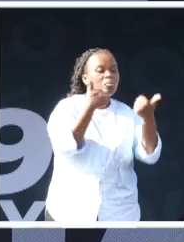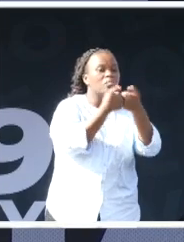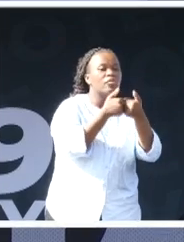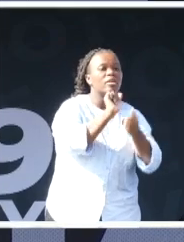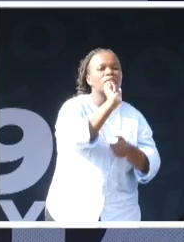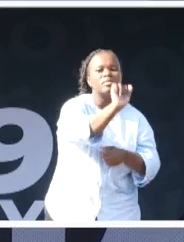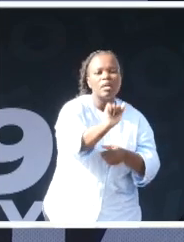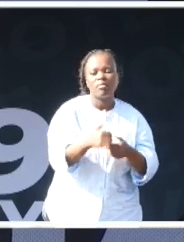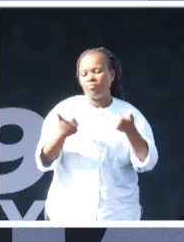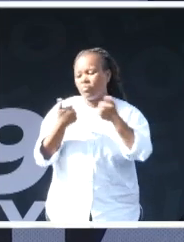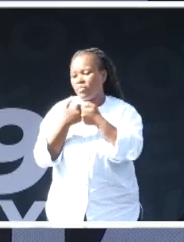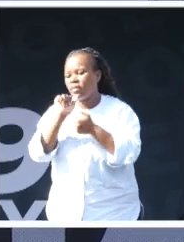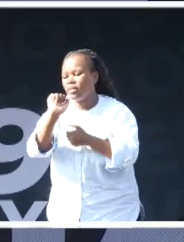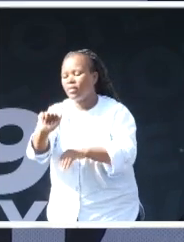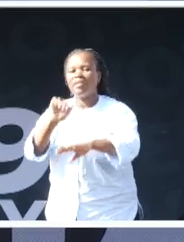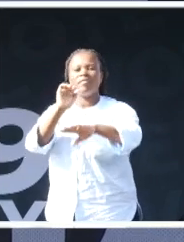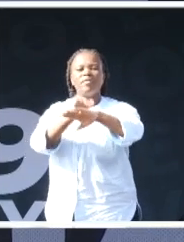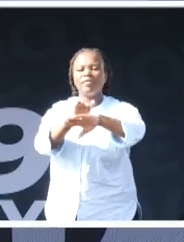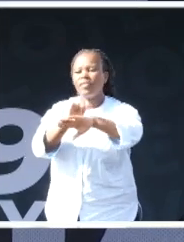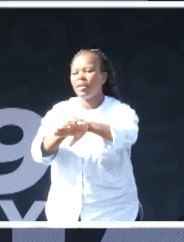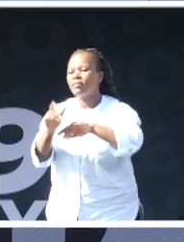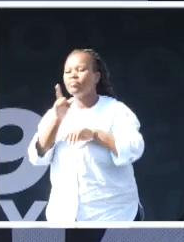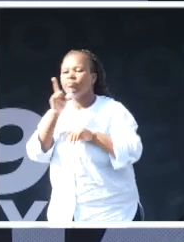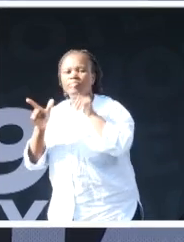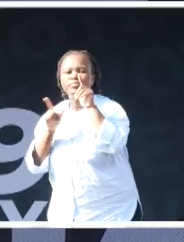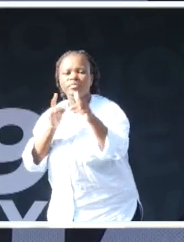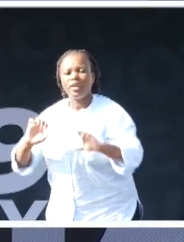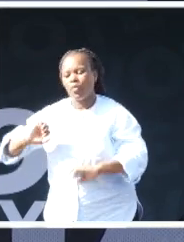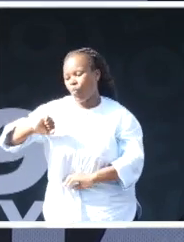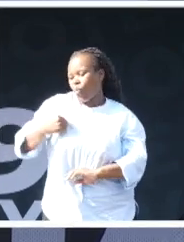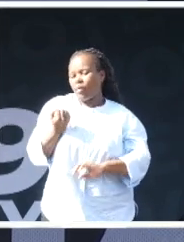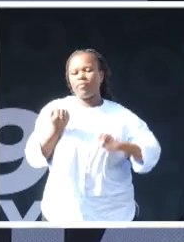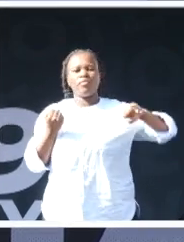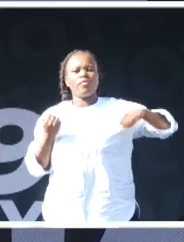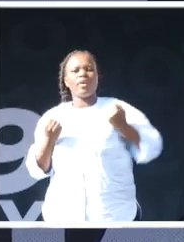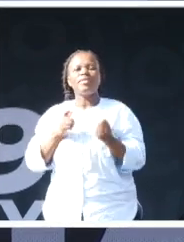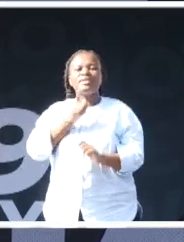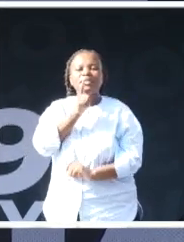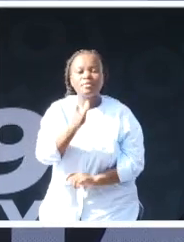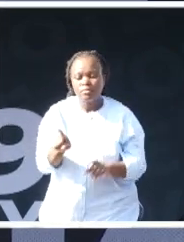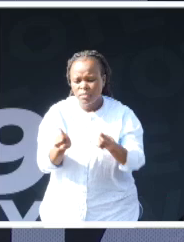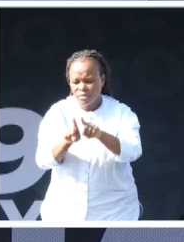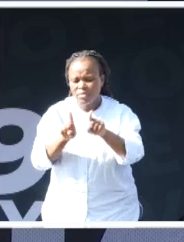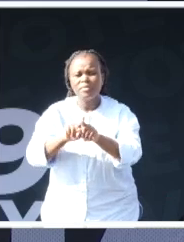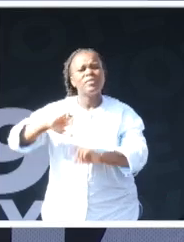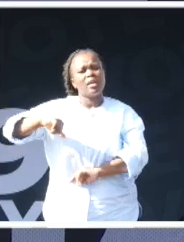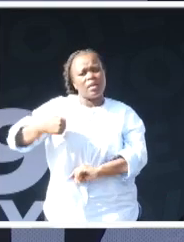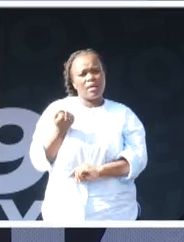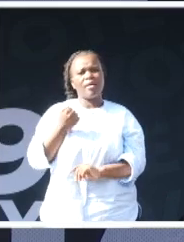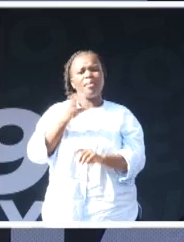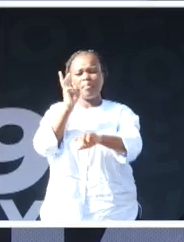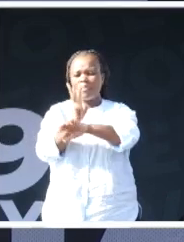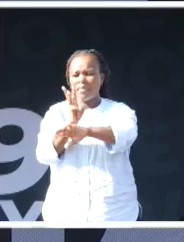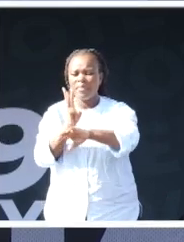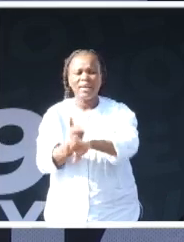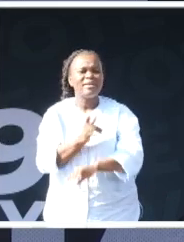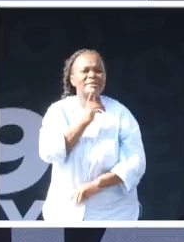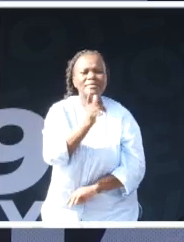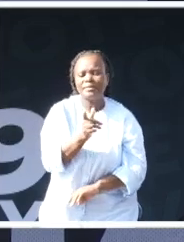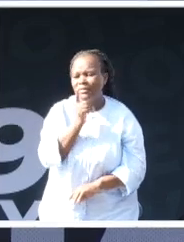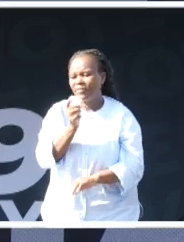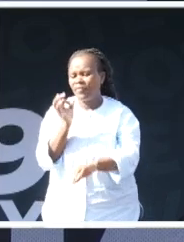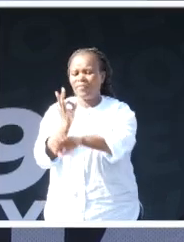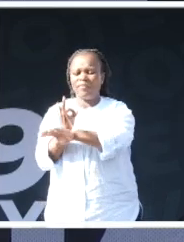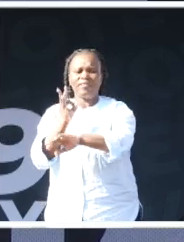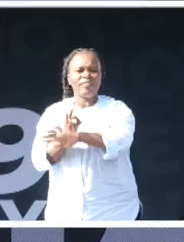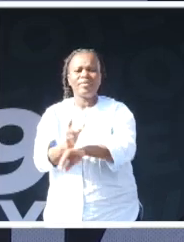tell our girlfriends. We must tell our wives. We must tell our husbands, our mothers, our